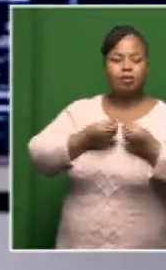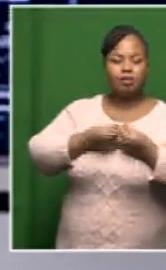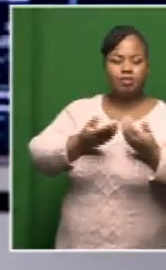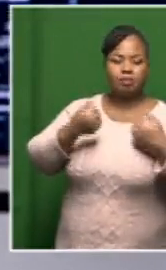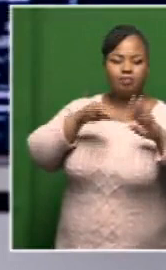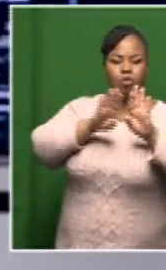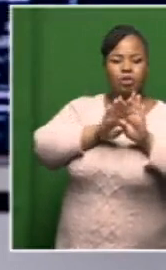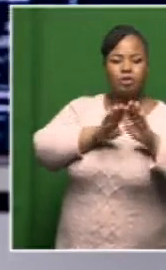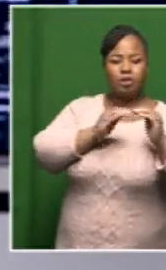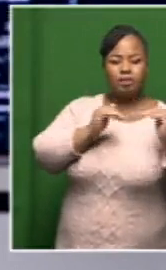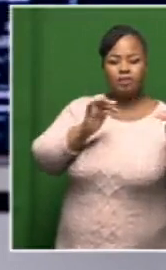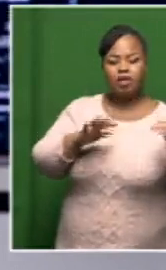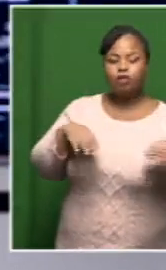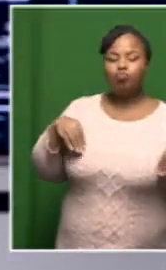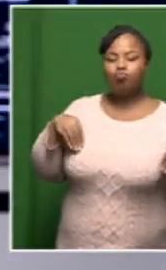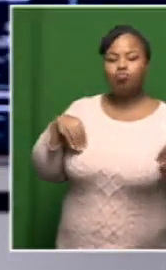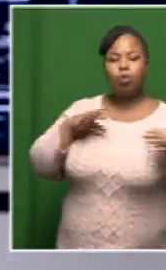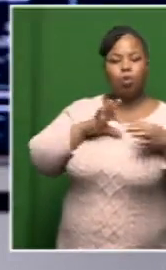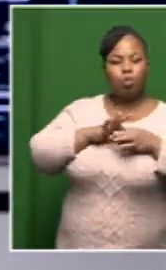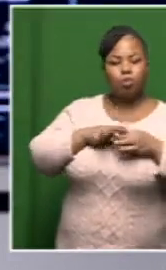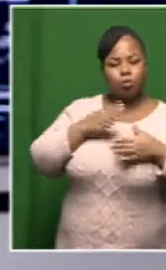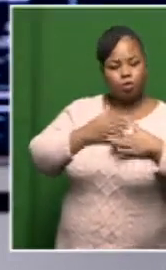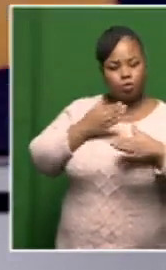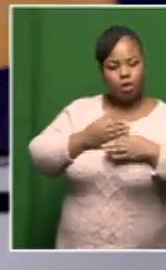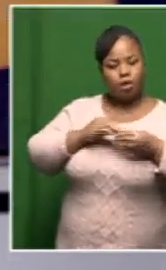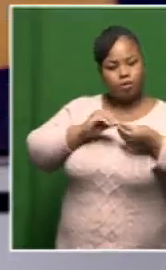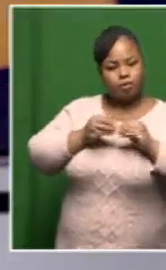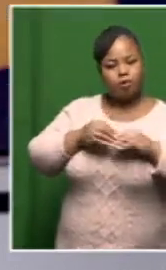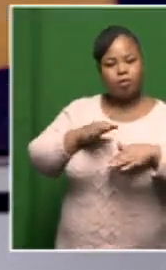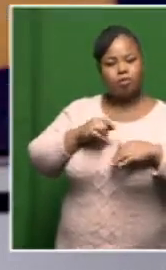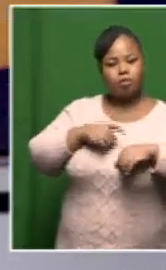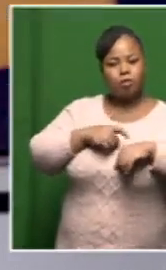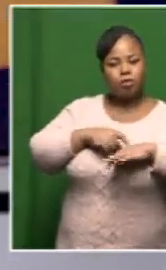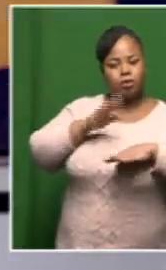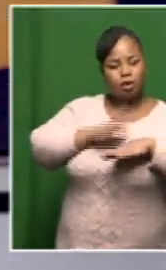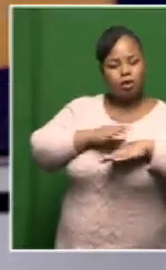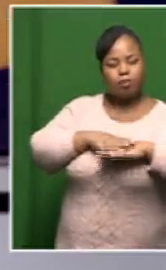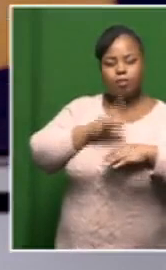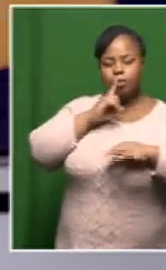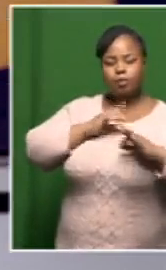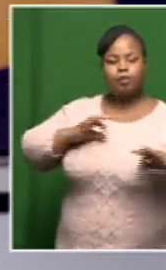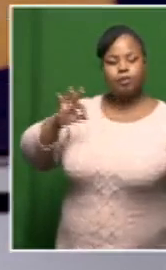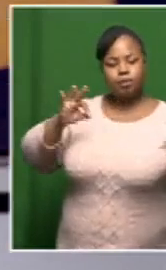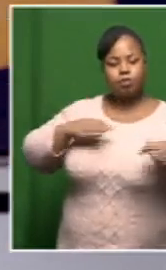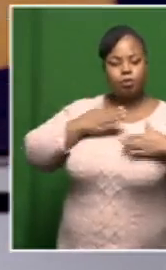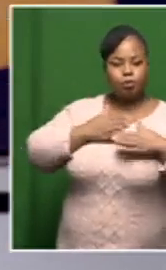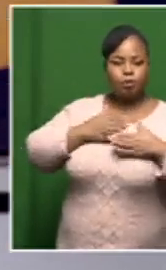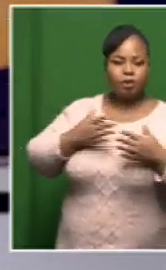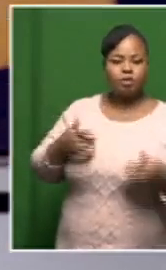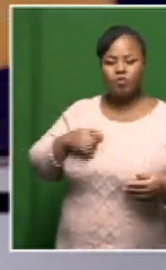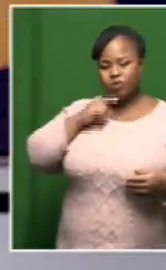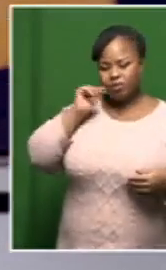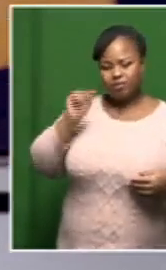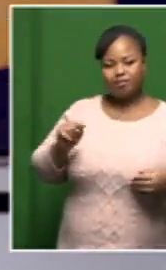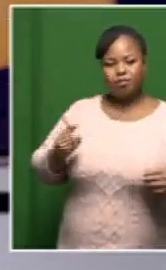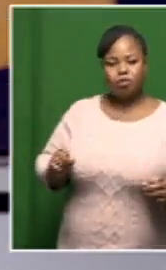level 5, we actually stayed at home and we could work and produce. So we had a moment of quietness and we could work. So we used